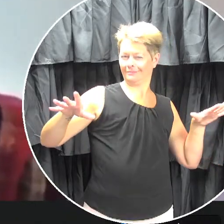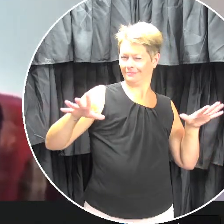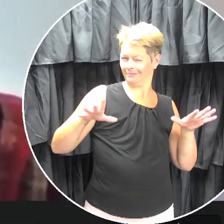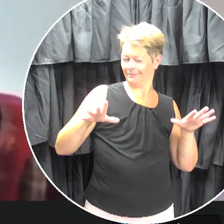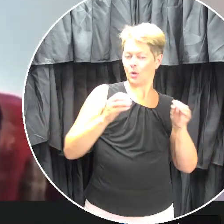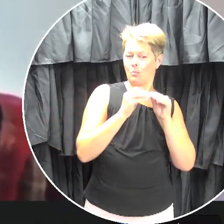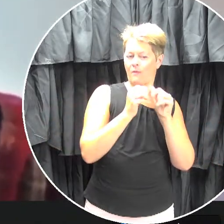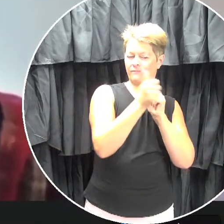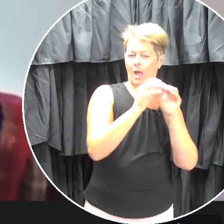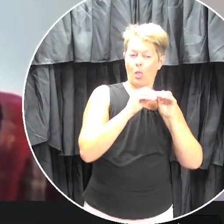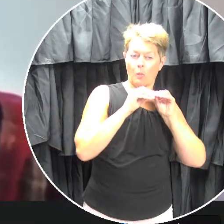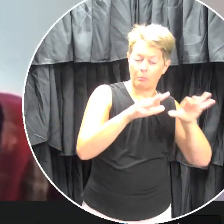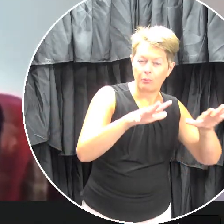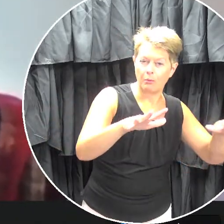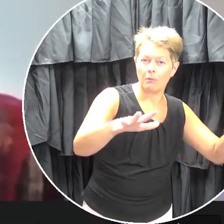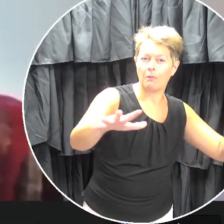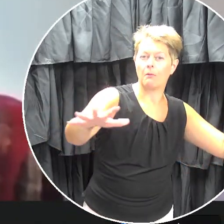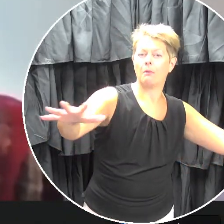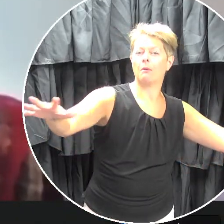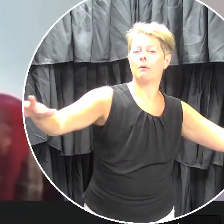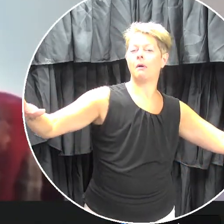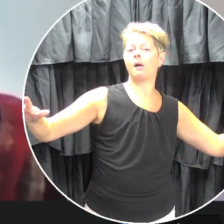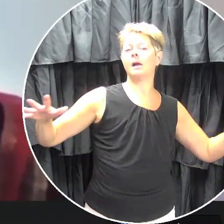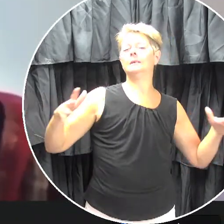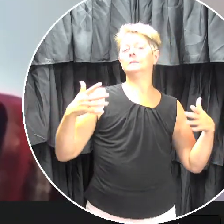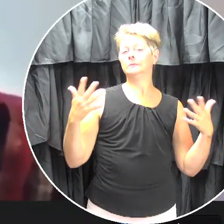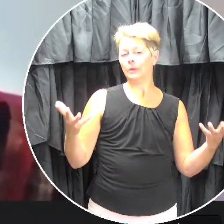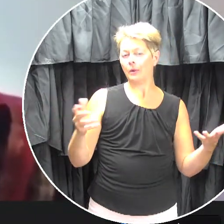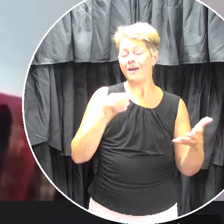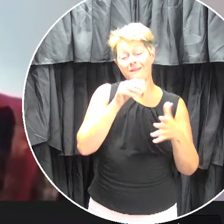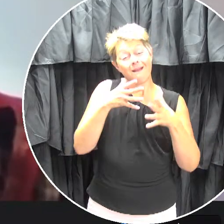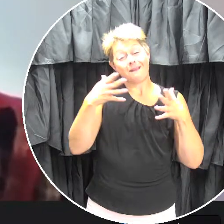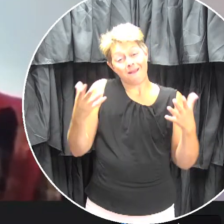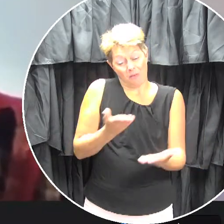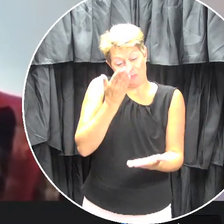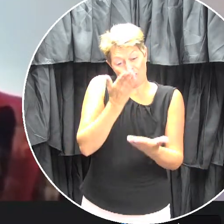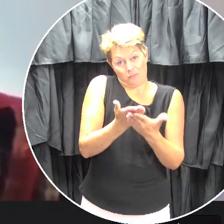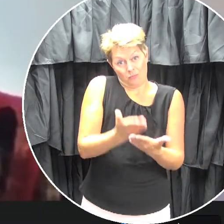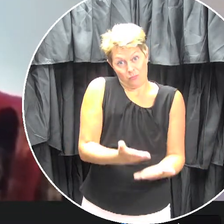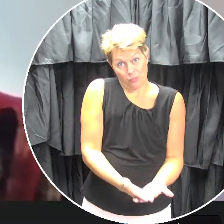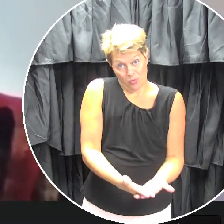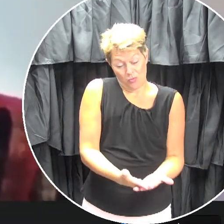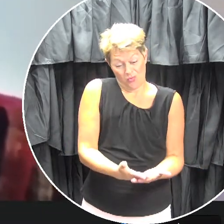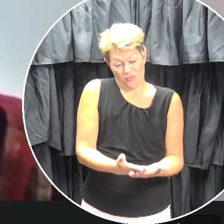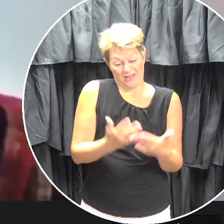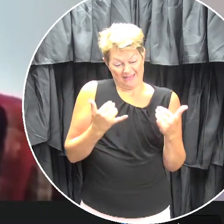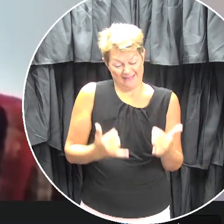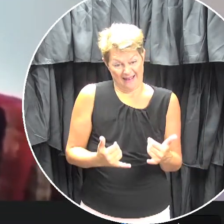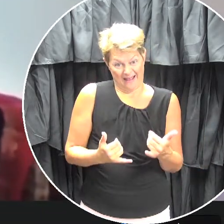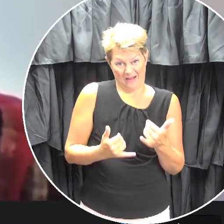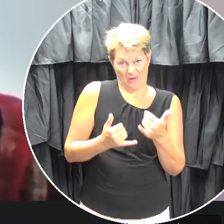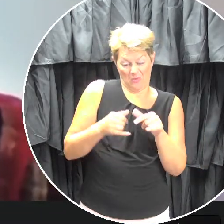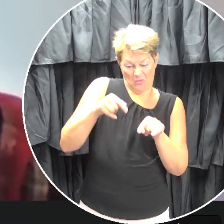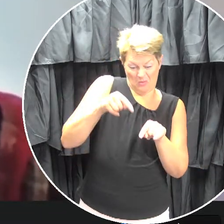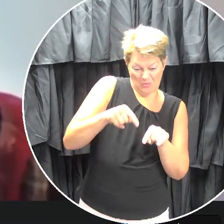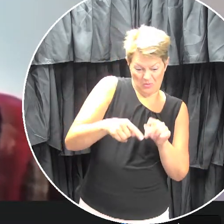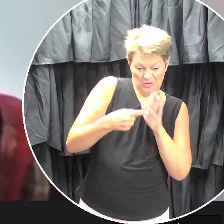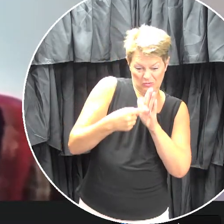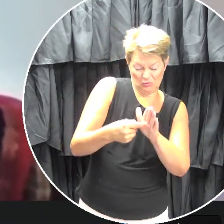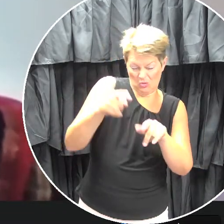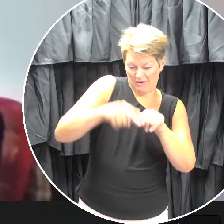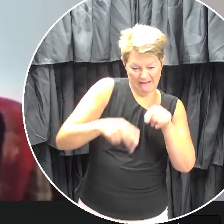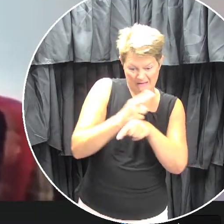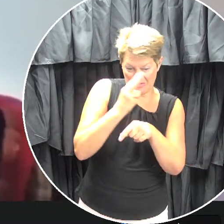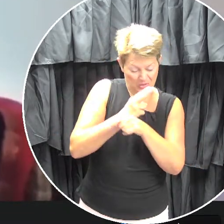And so there's not a lot of evidence out there that's looking at this right now, and so